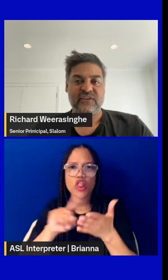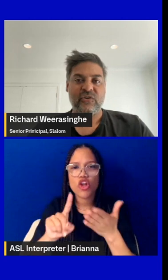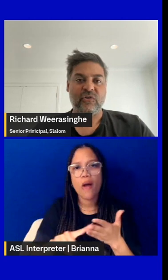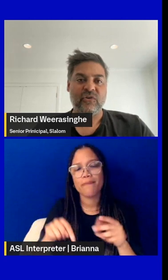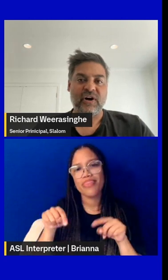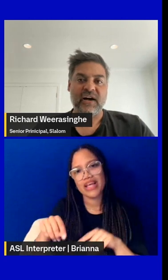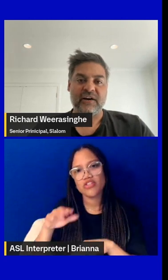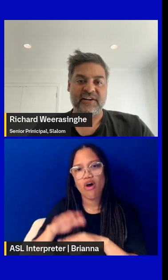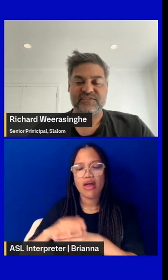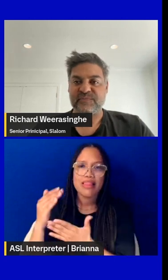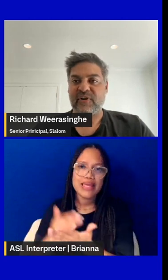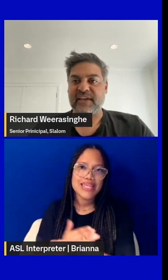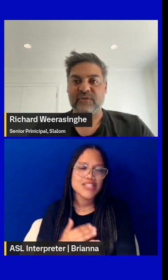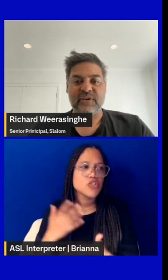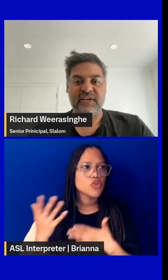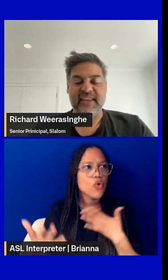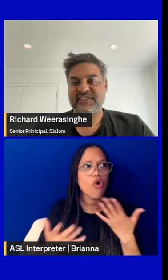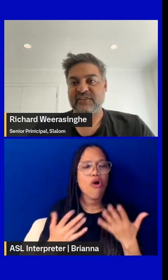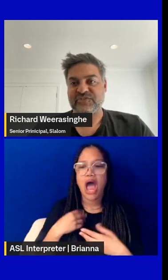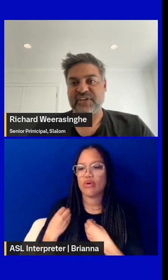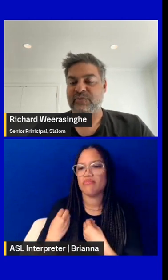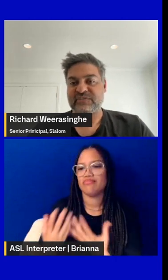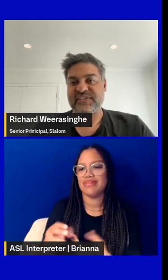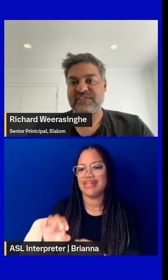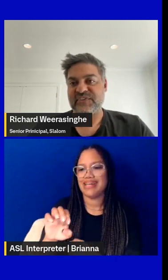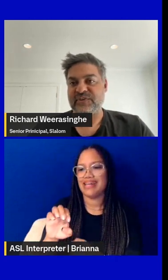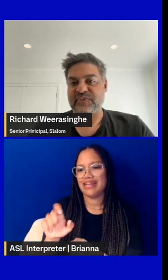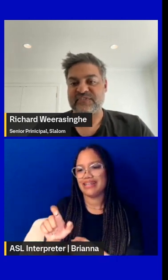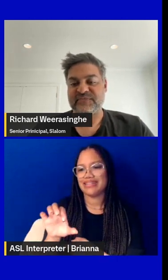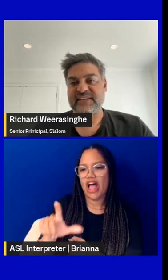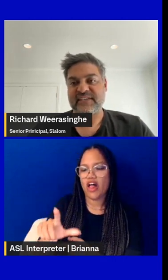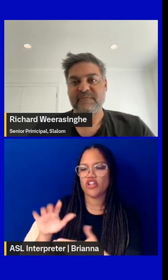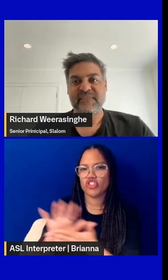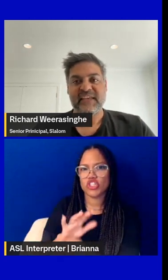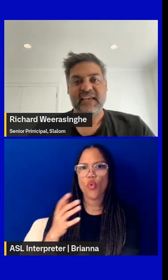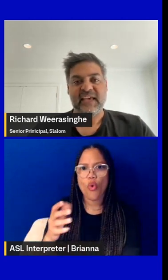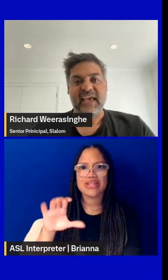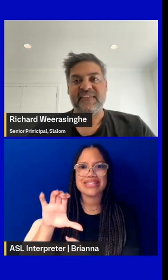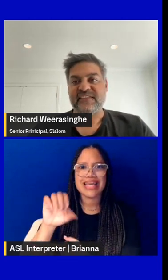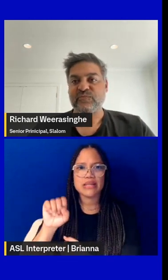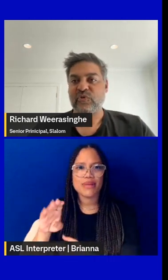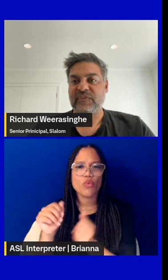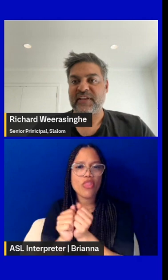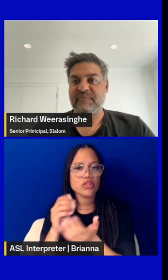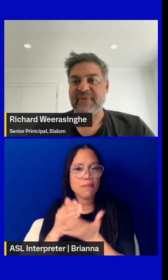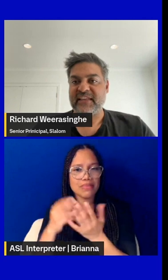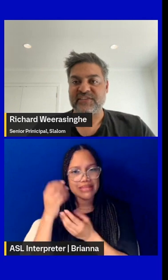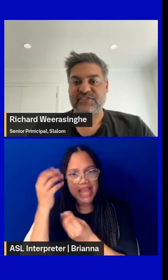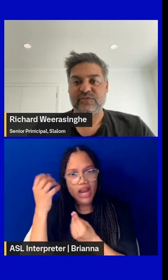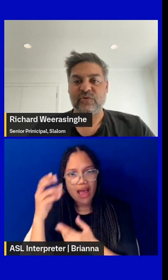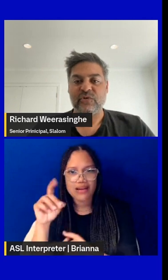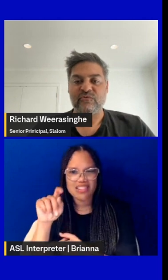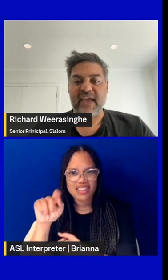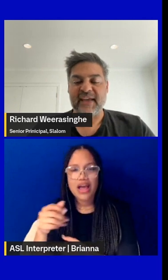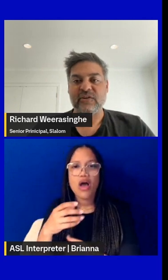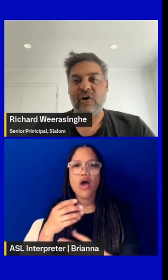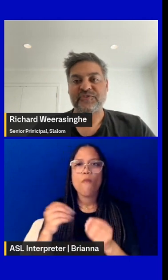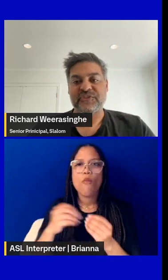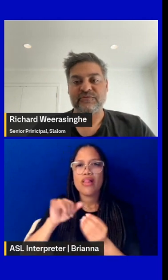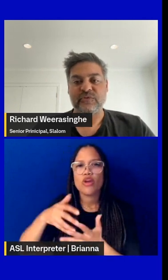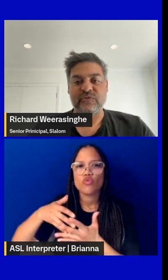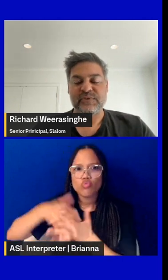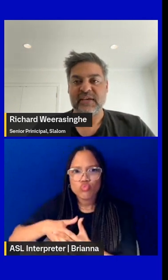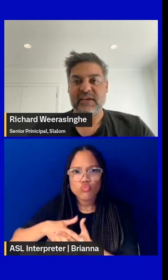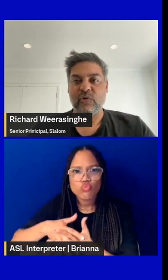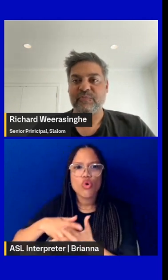list, or I'm going to supply you an Excel sheet, or CSV with some data, and that's more of an embeddings or RAG